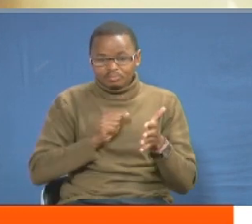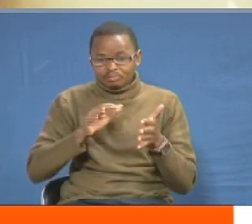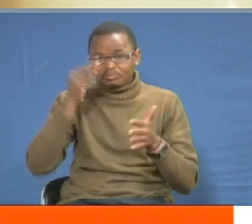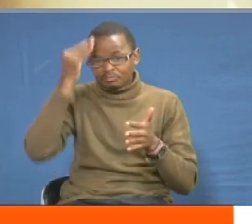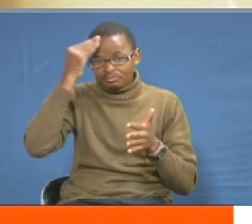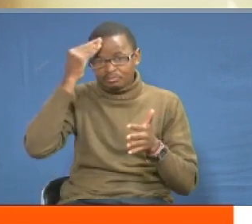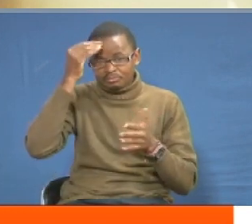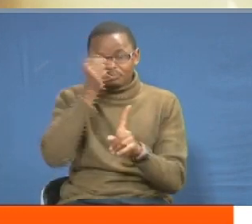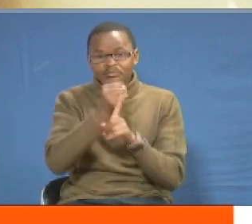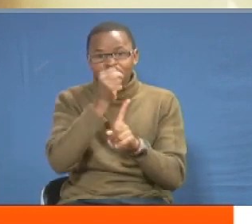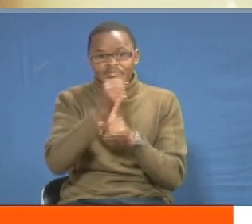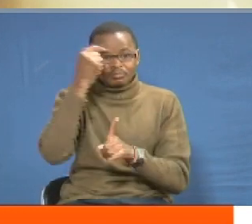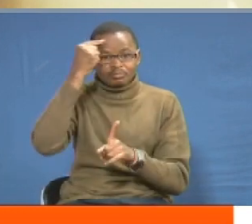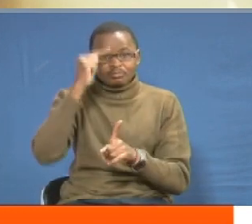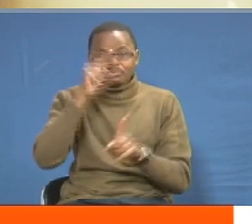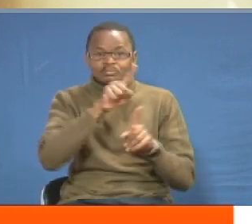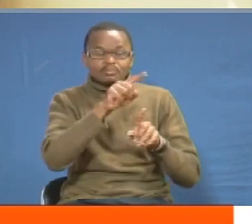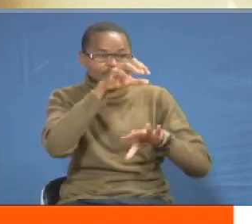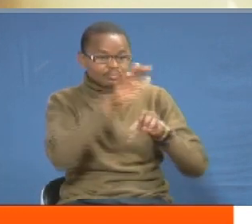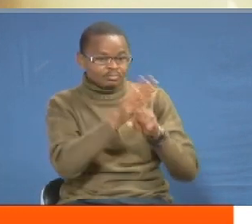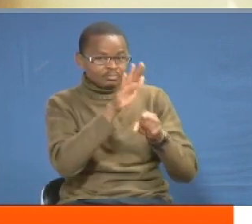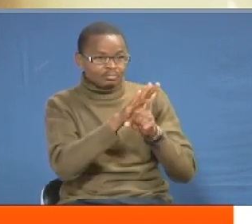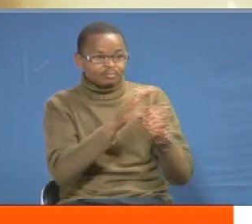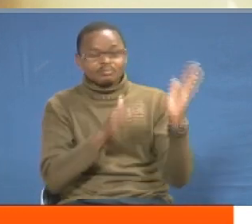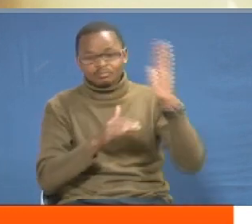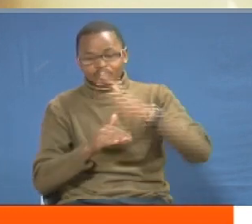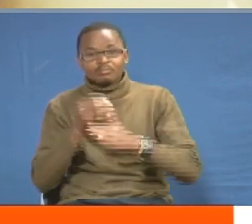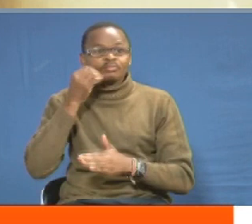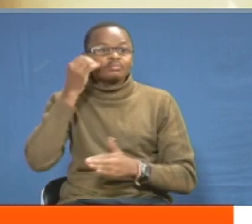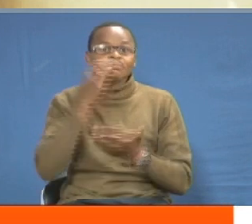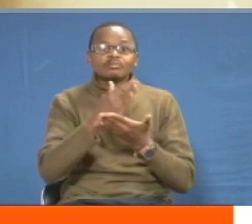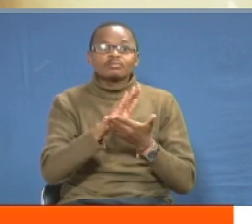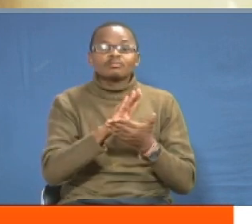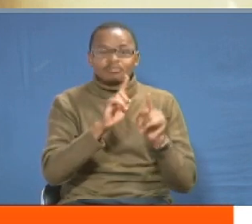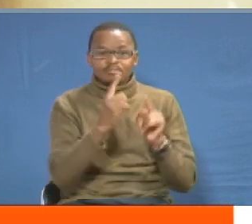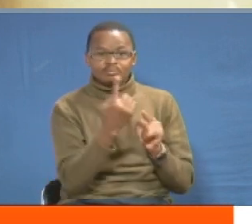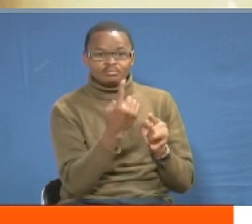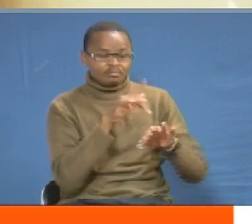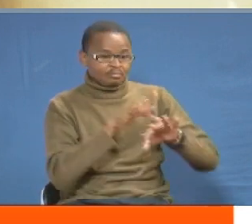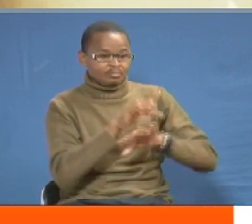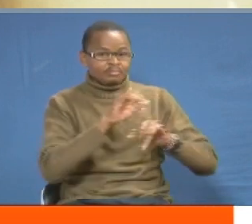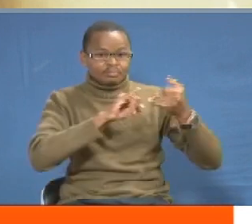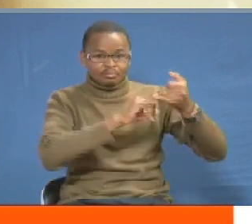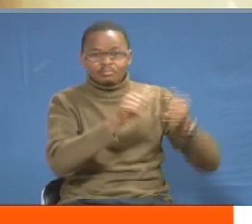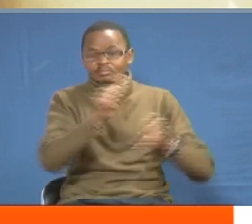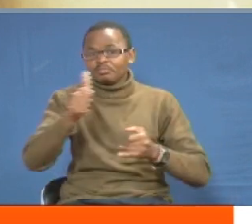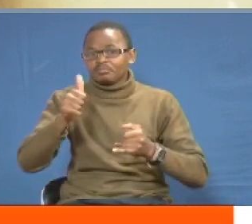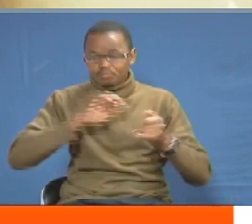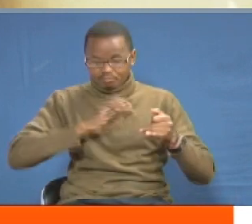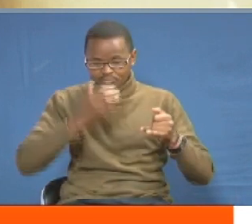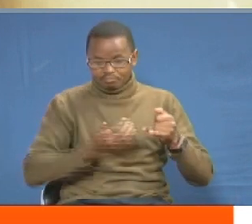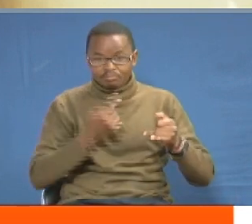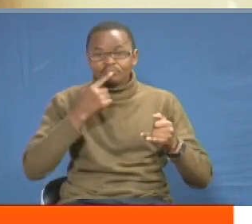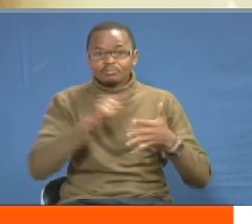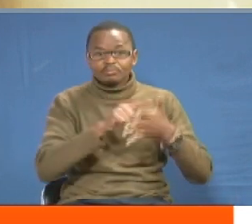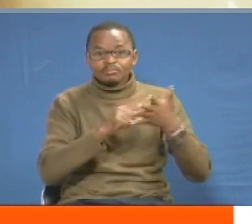girl child education is advocated for, given that most girls have gone back home, some have been forced to early marriages, others are